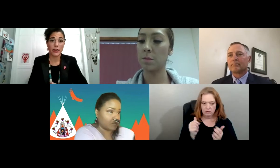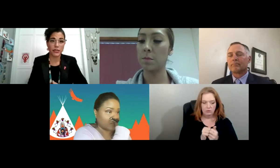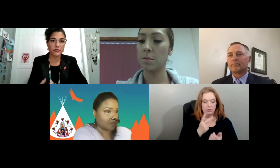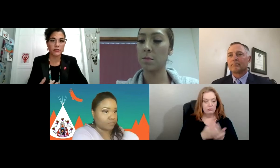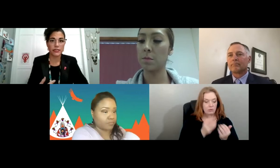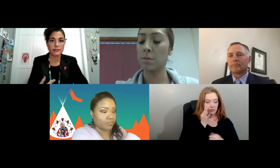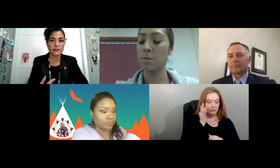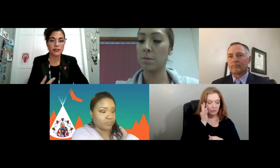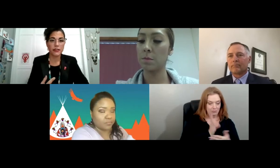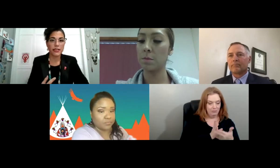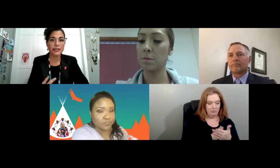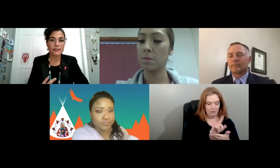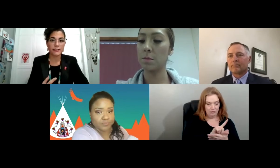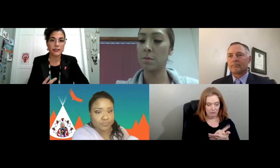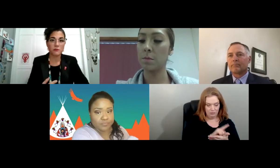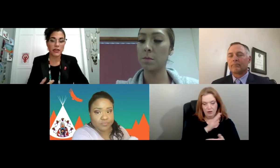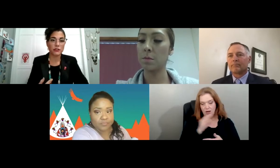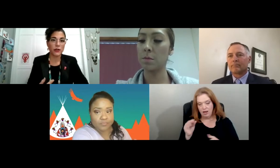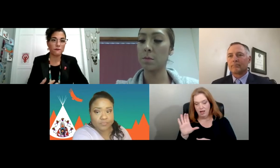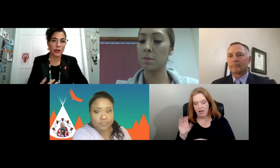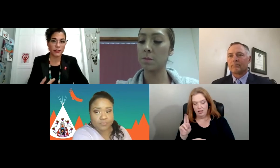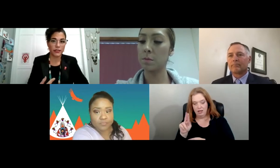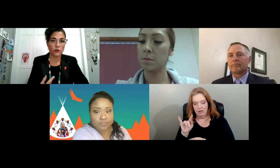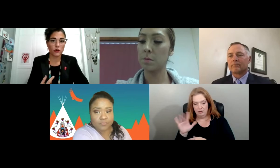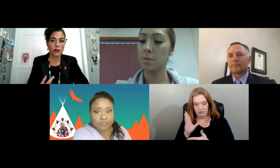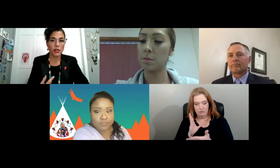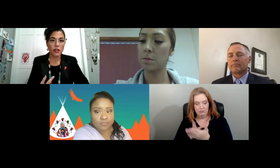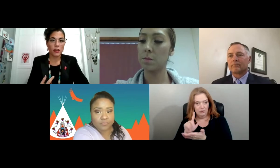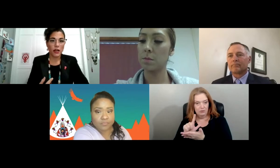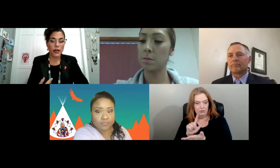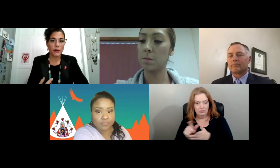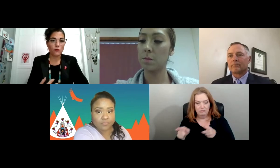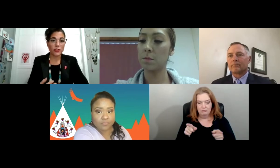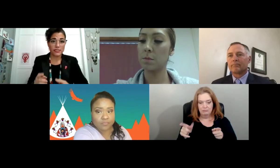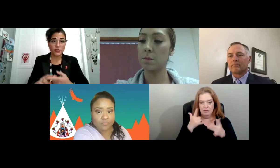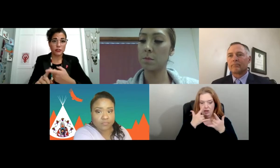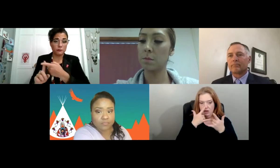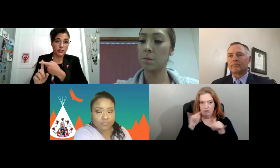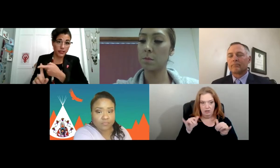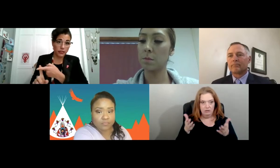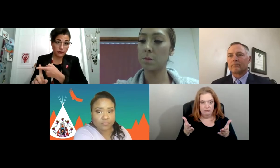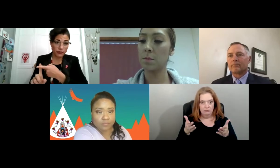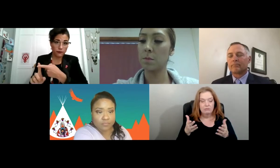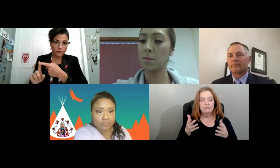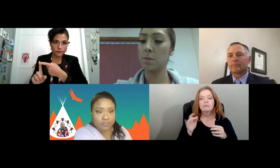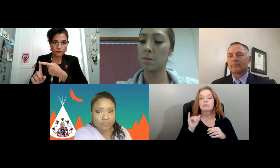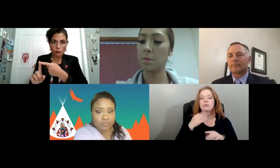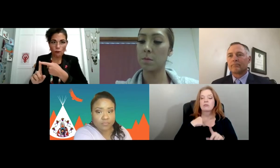that matters in these cases, especially when families or with missing children